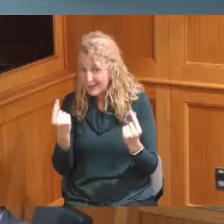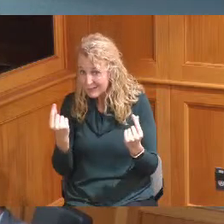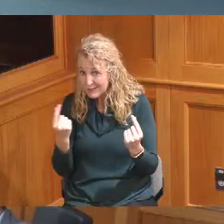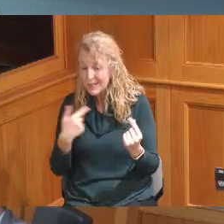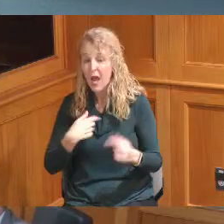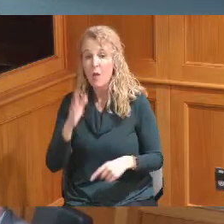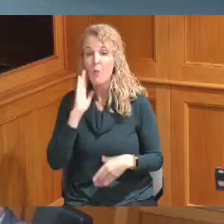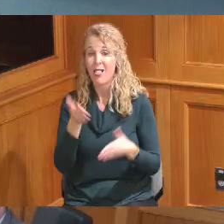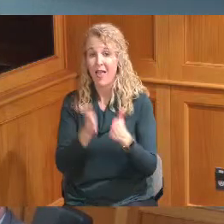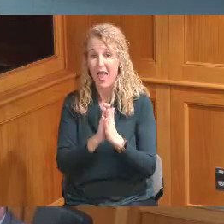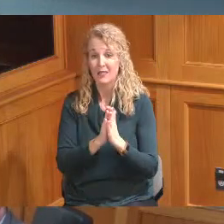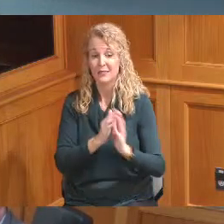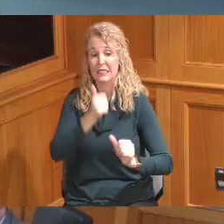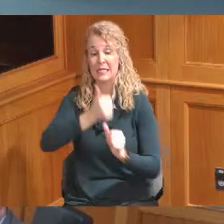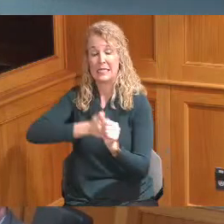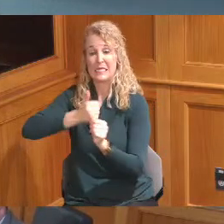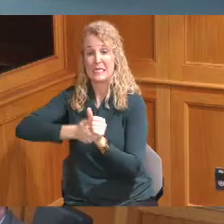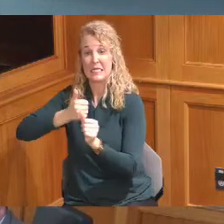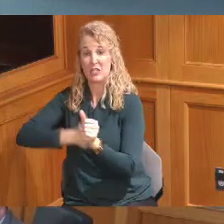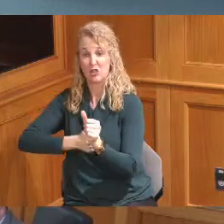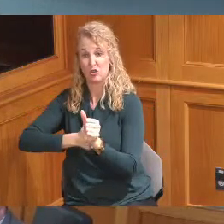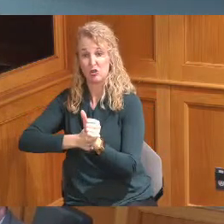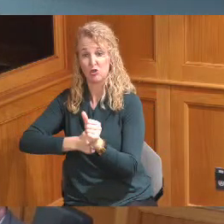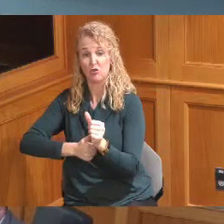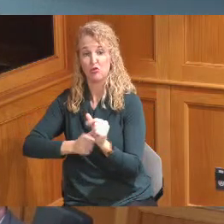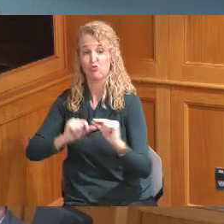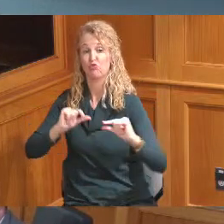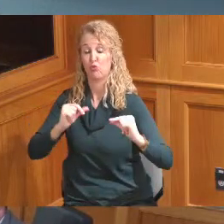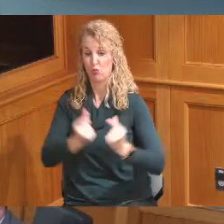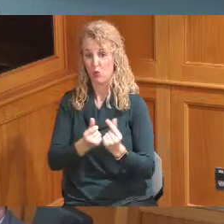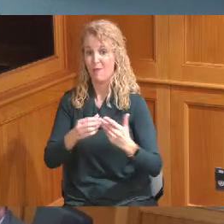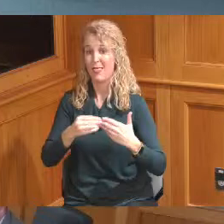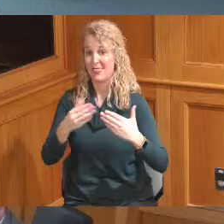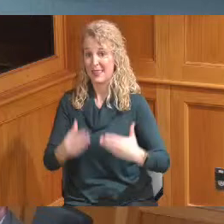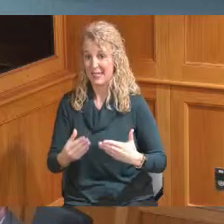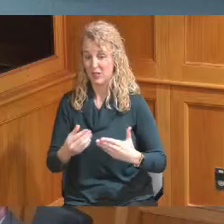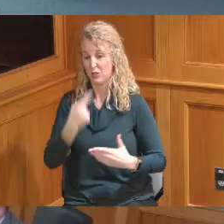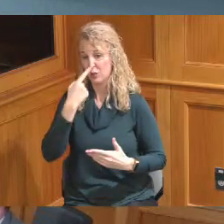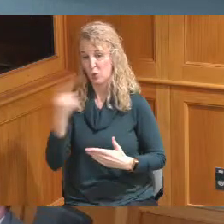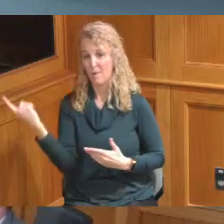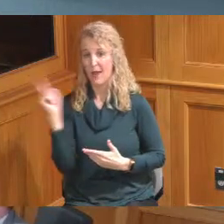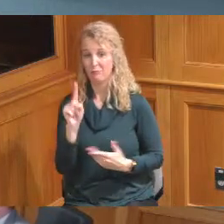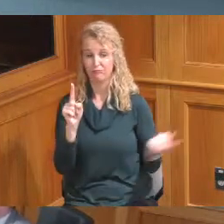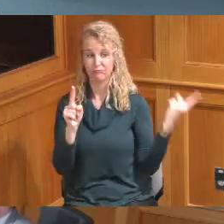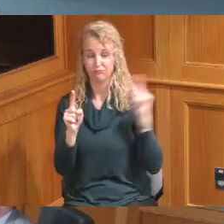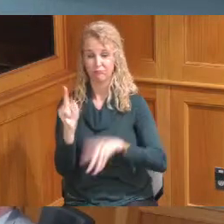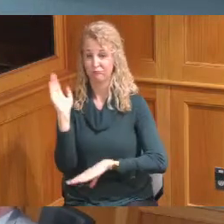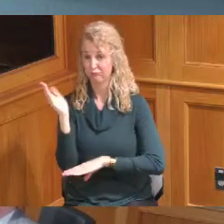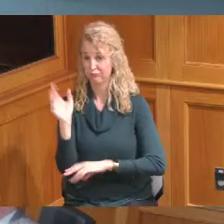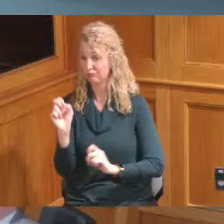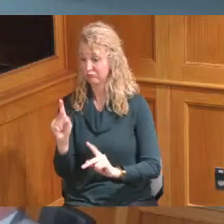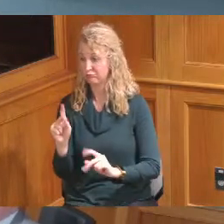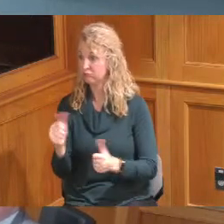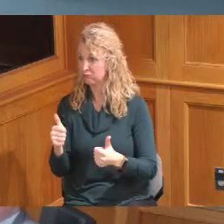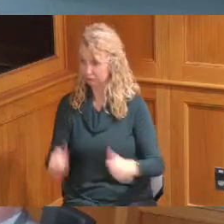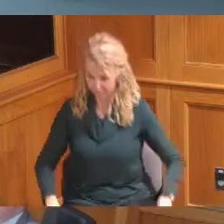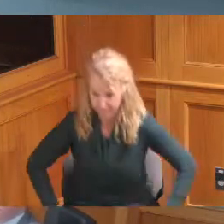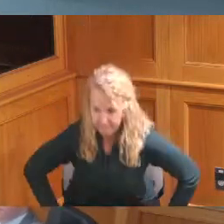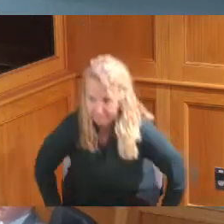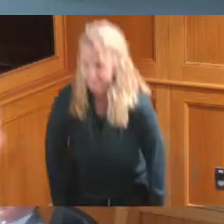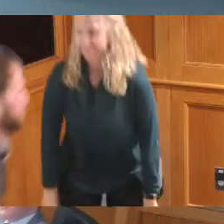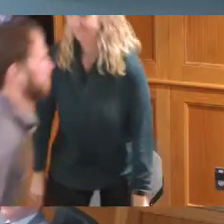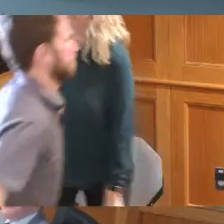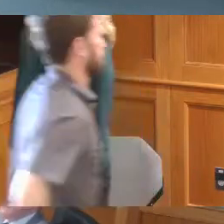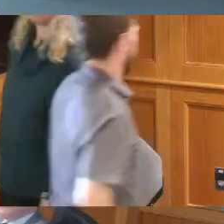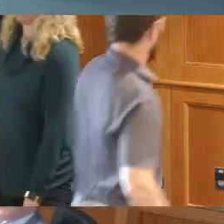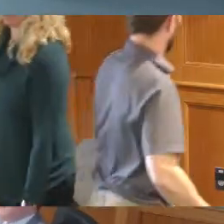ask each entity that is here to come forward and just say a word, if that's okay. Okay, so we